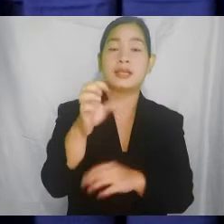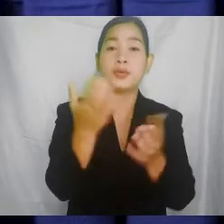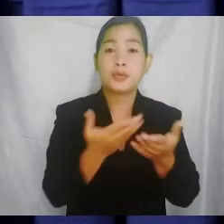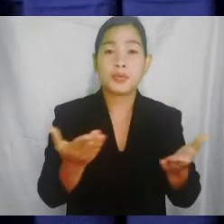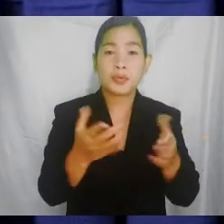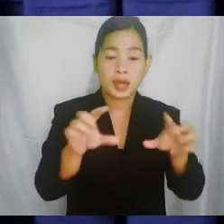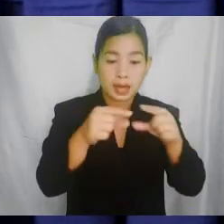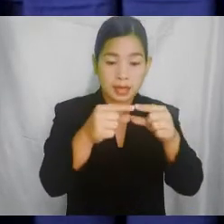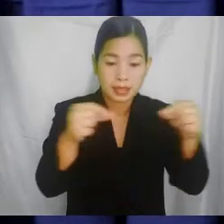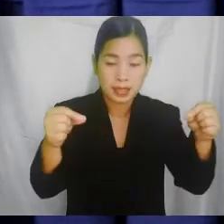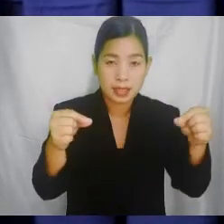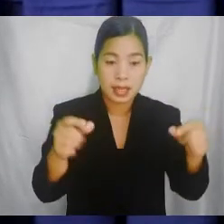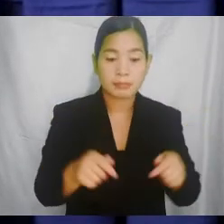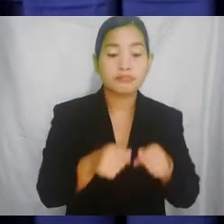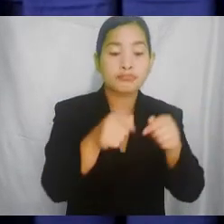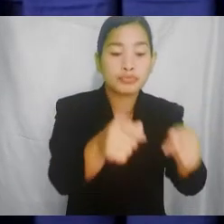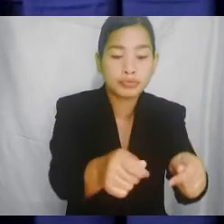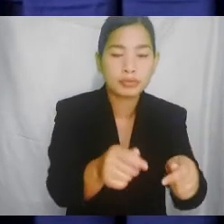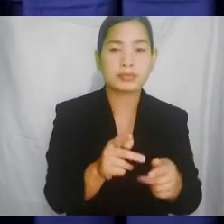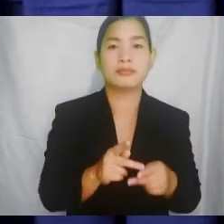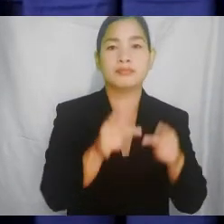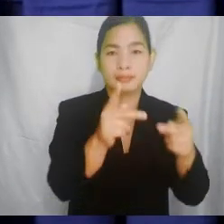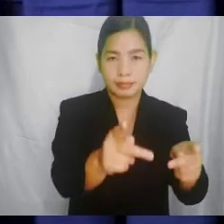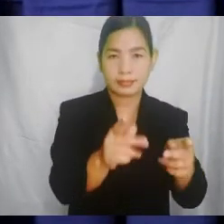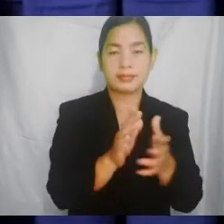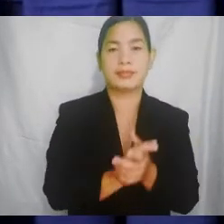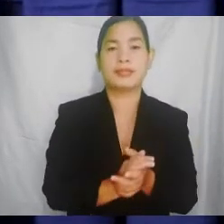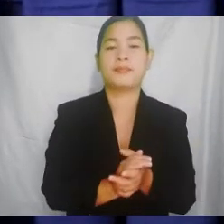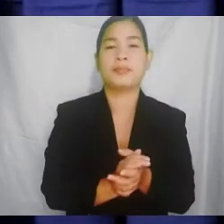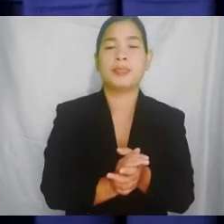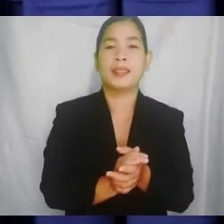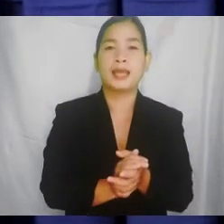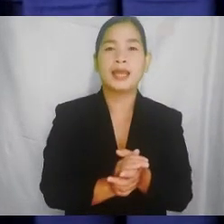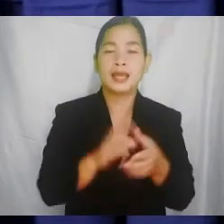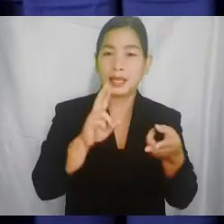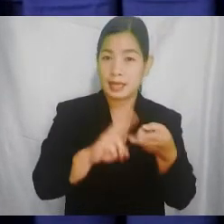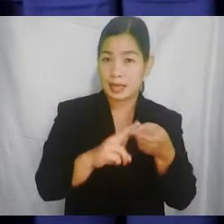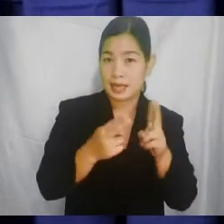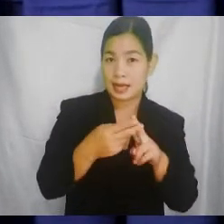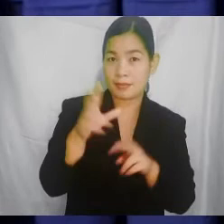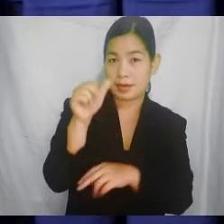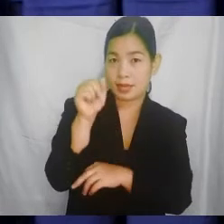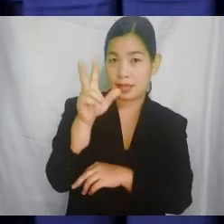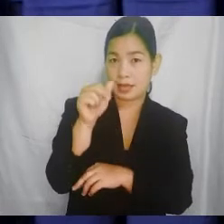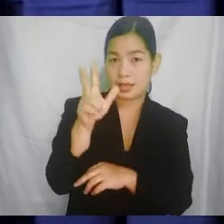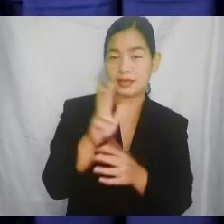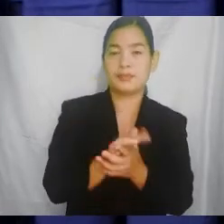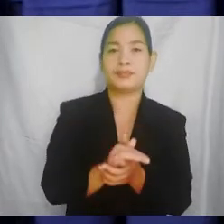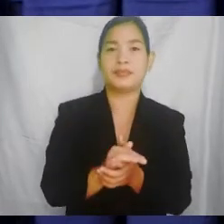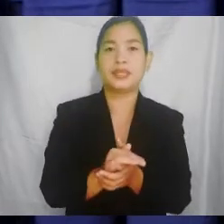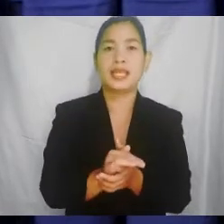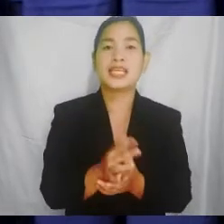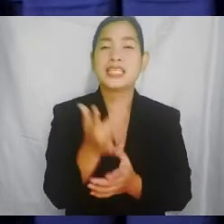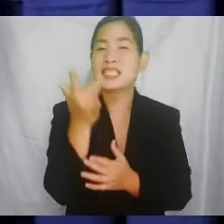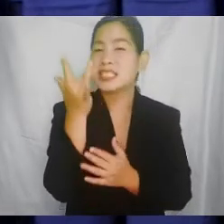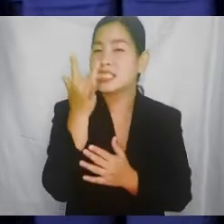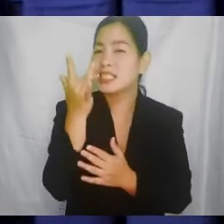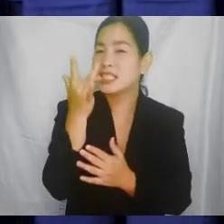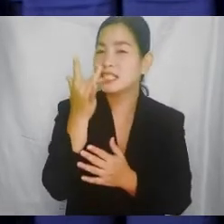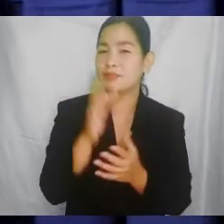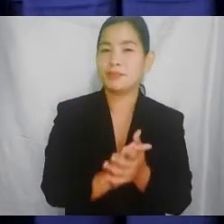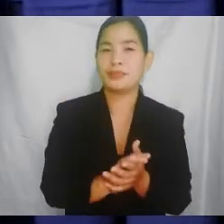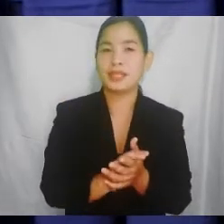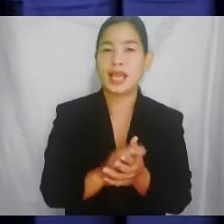specimen. For number 13, the answer is mirror. It reflects